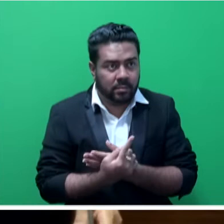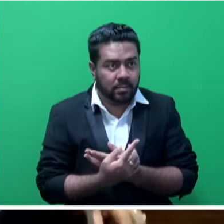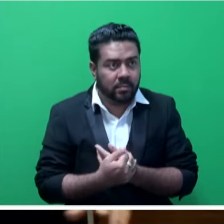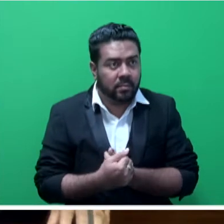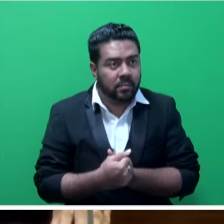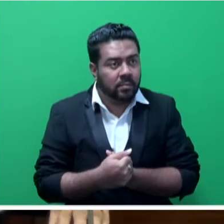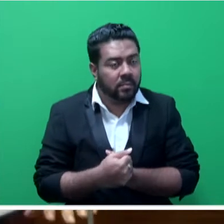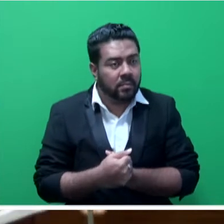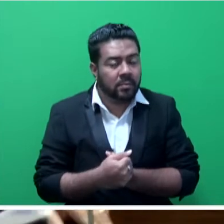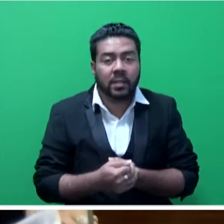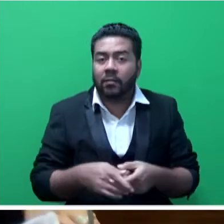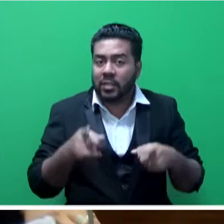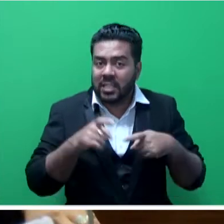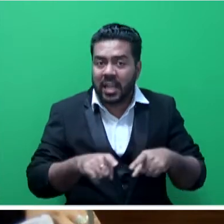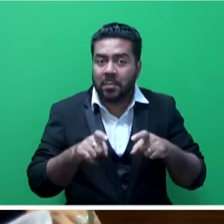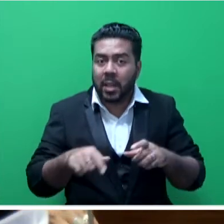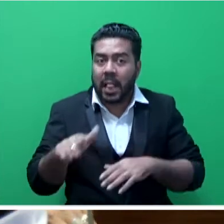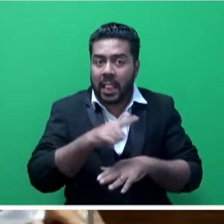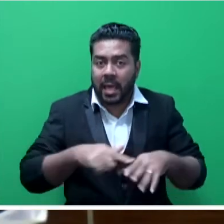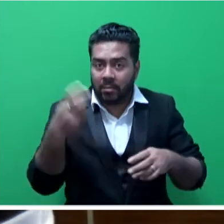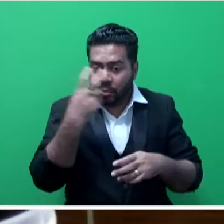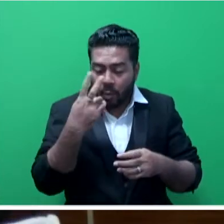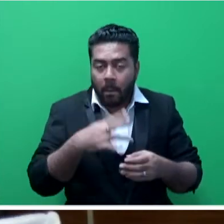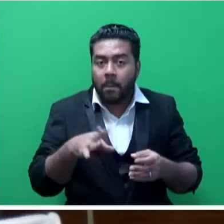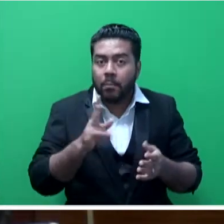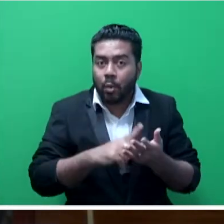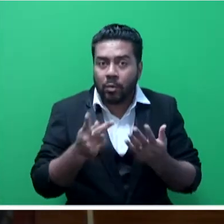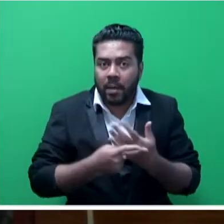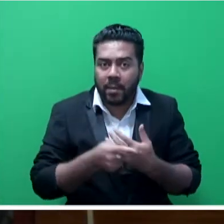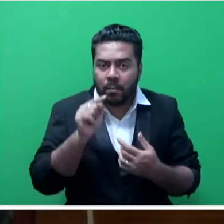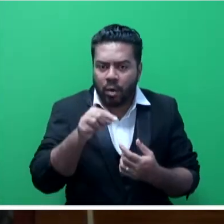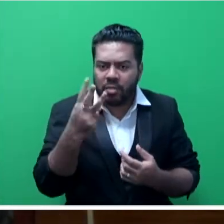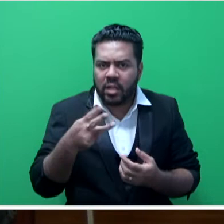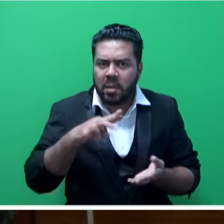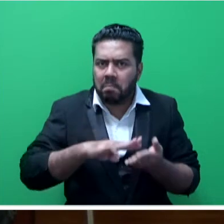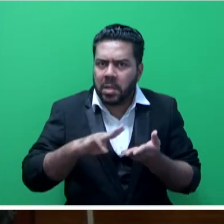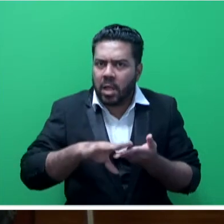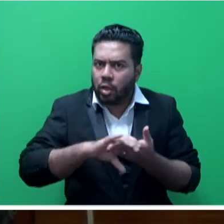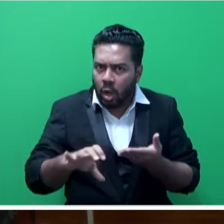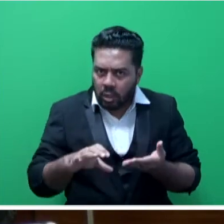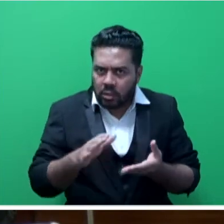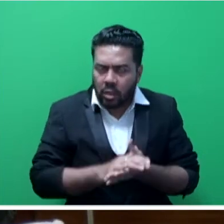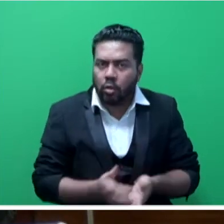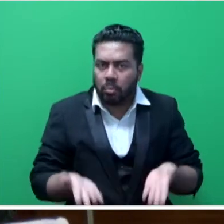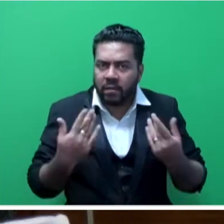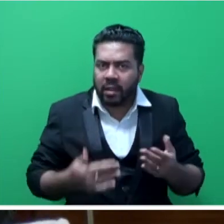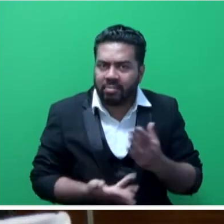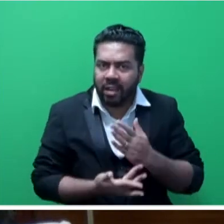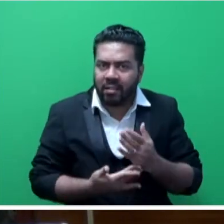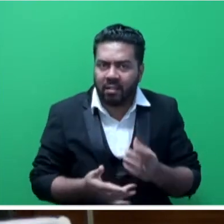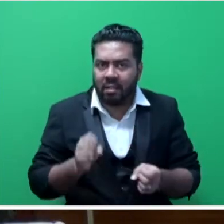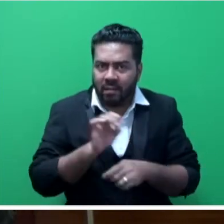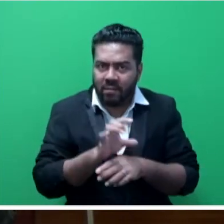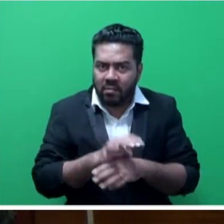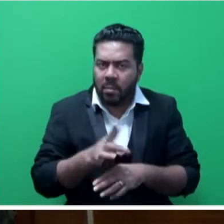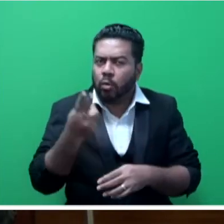say, Sustainable Land Management Program has $0.3 million. Agriculture Extension Services to provide technical advice has about $0.6